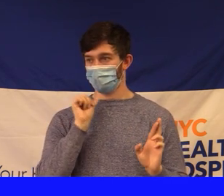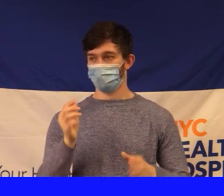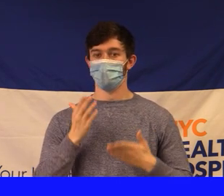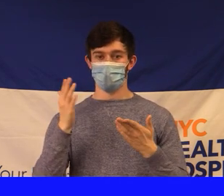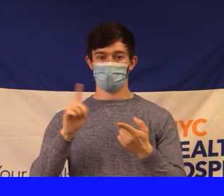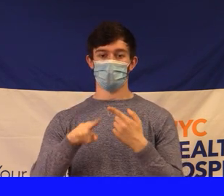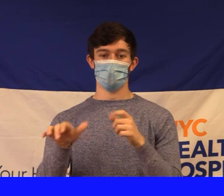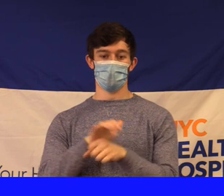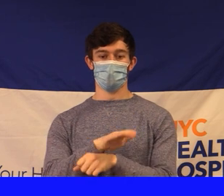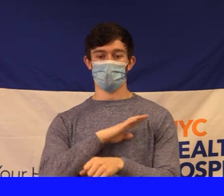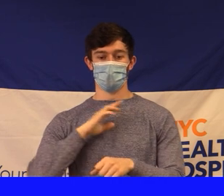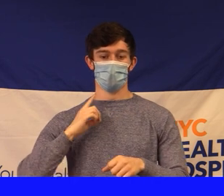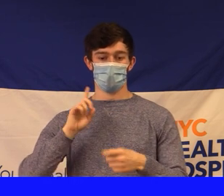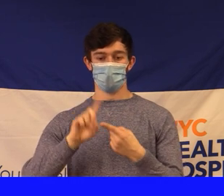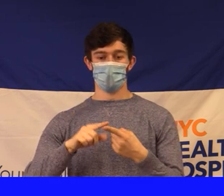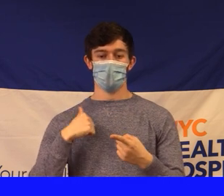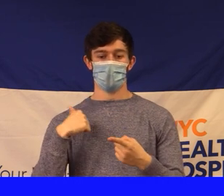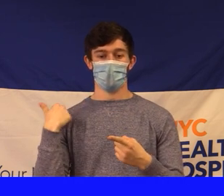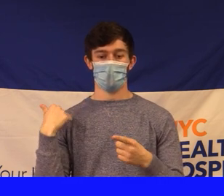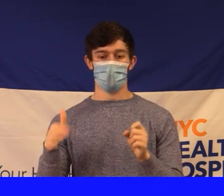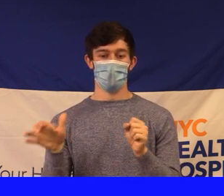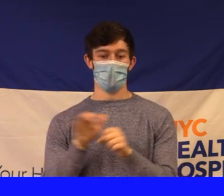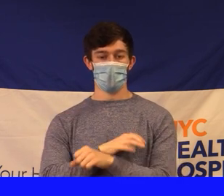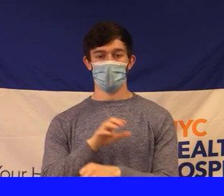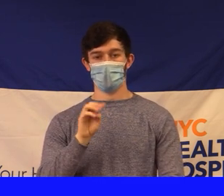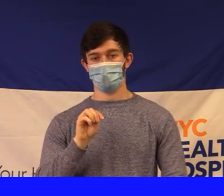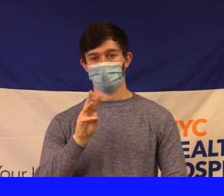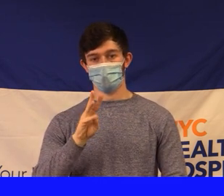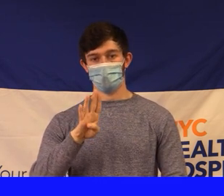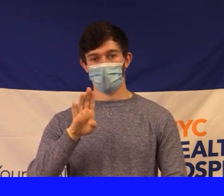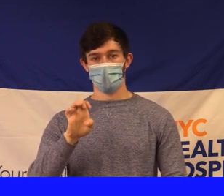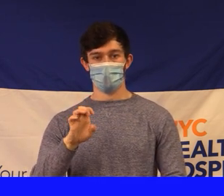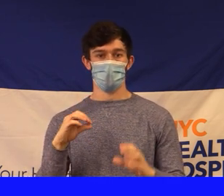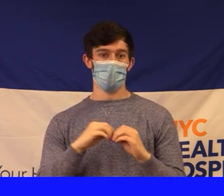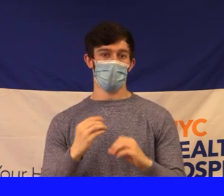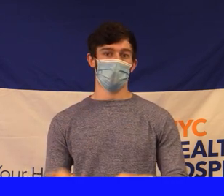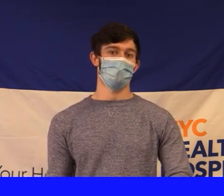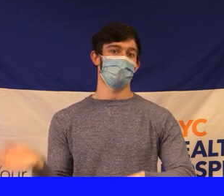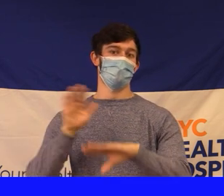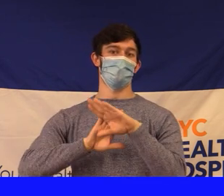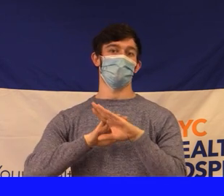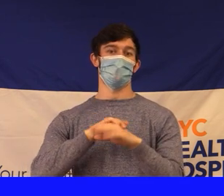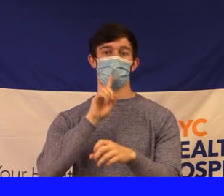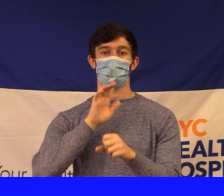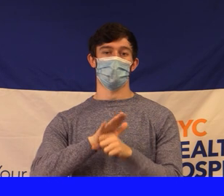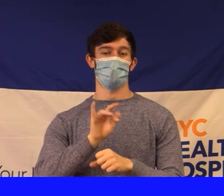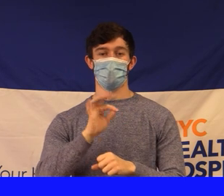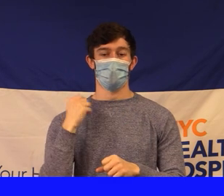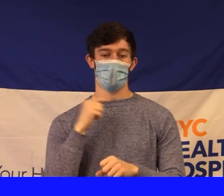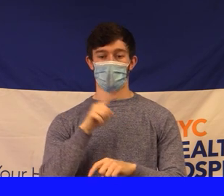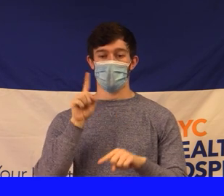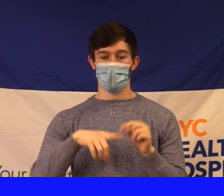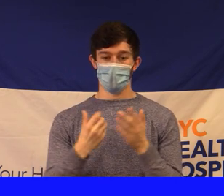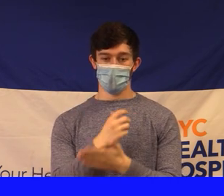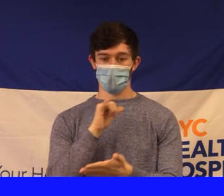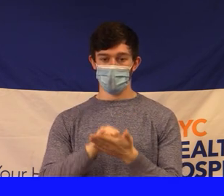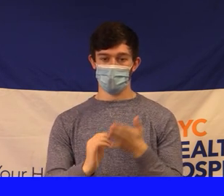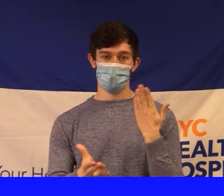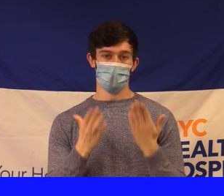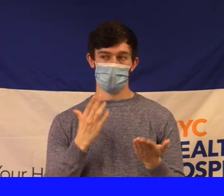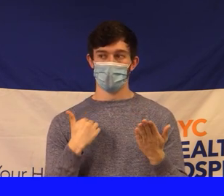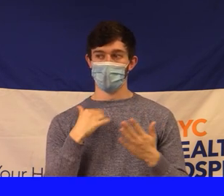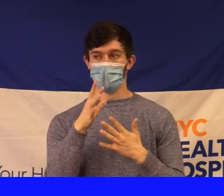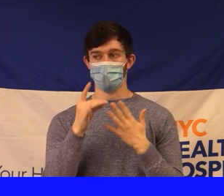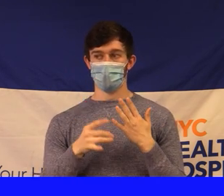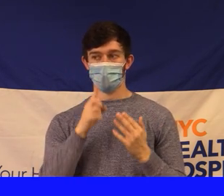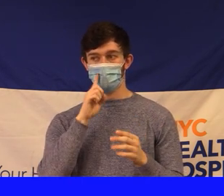I have a significant increase on the MWBE commitment. And then, you know, if we're not able to get that, I think then looking at the